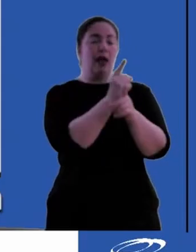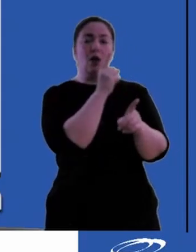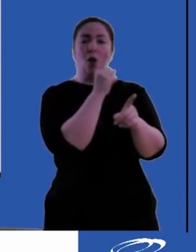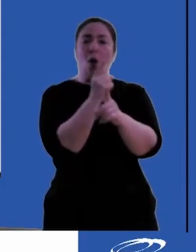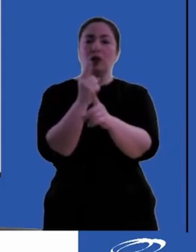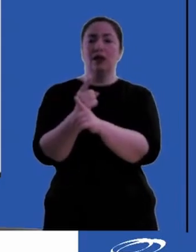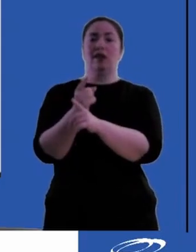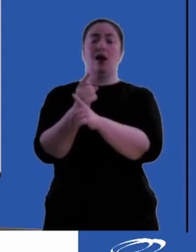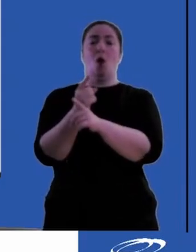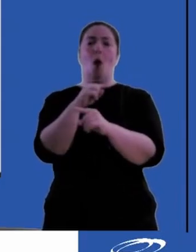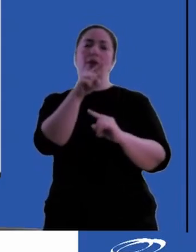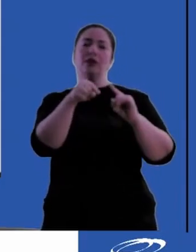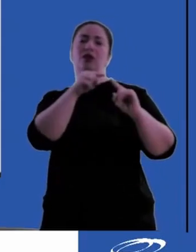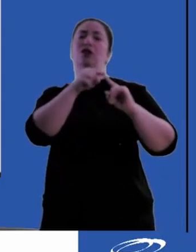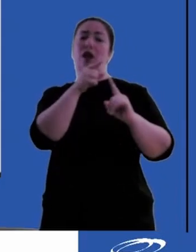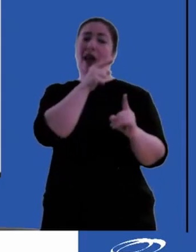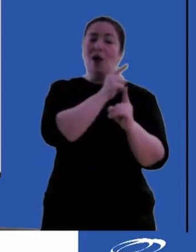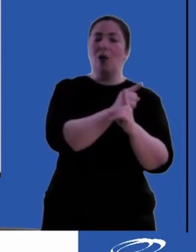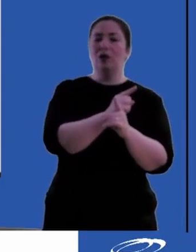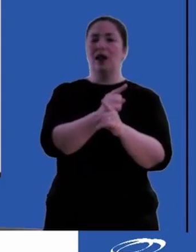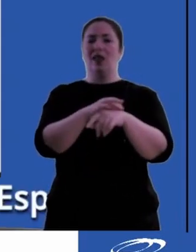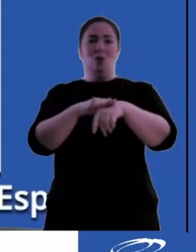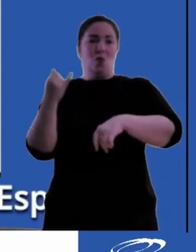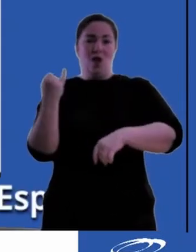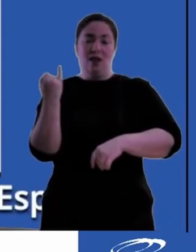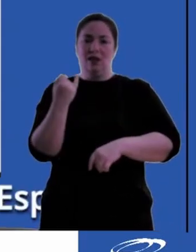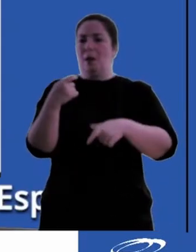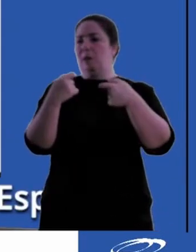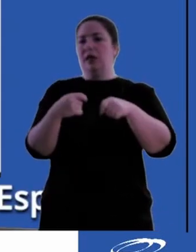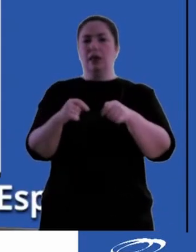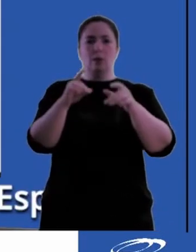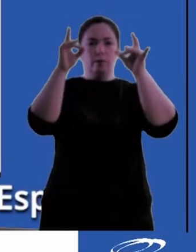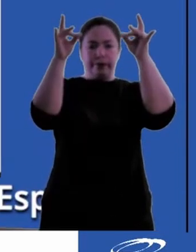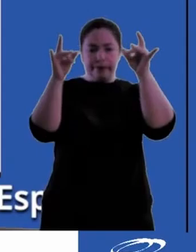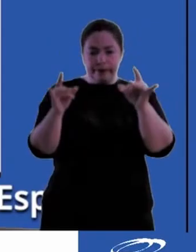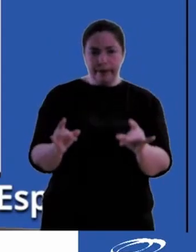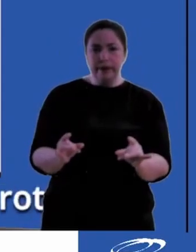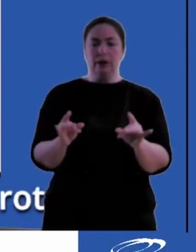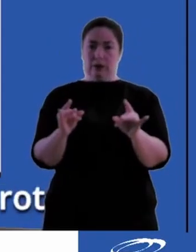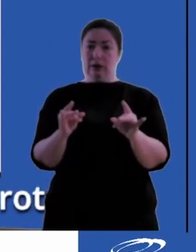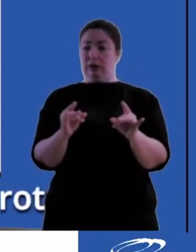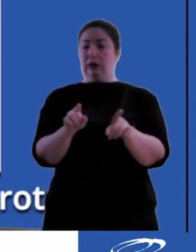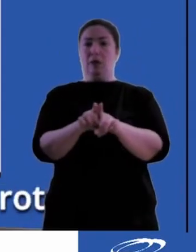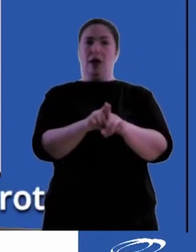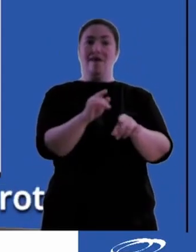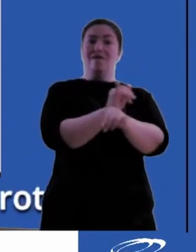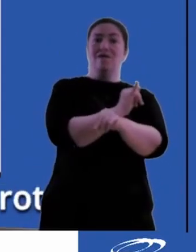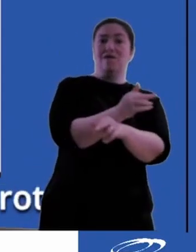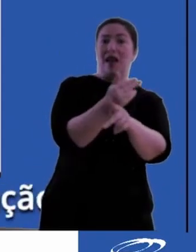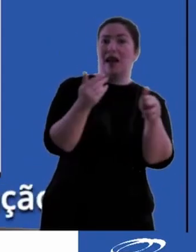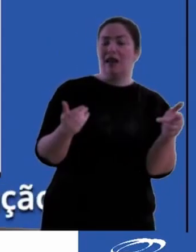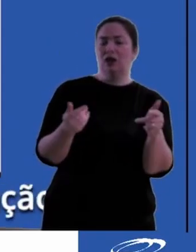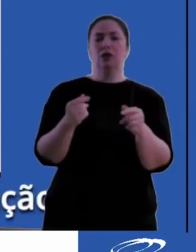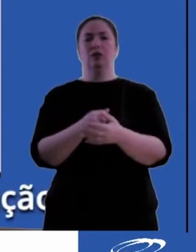this disease, and that applies to culture as well as culture-independent diagnostics. Hopefully you appreciate that periprosthetic joint